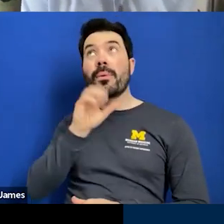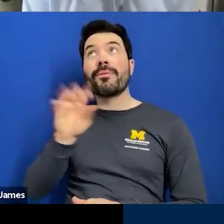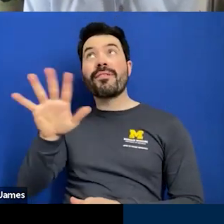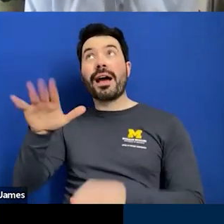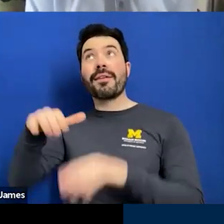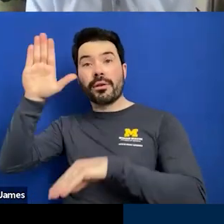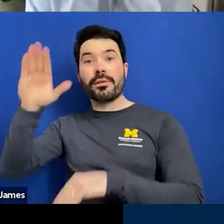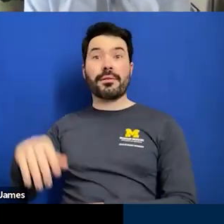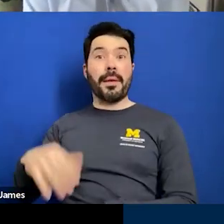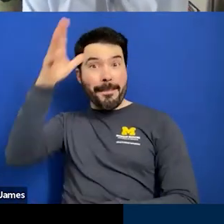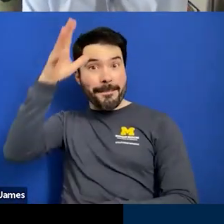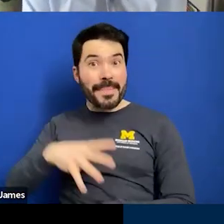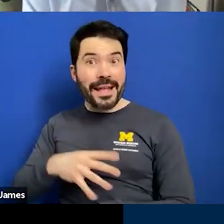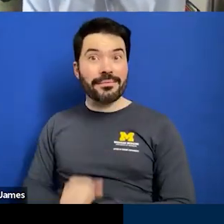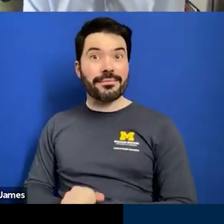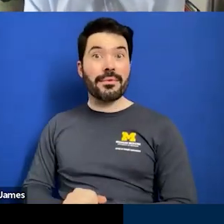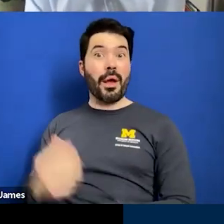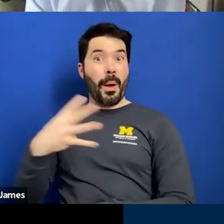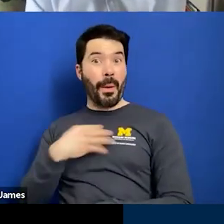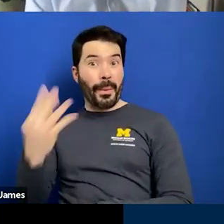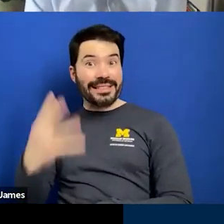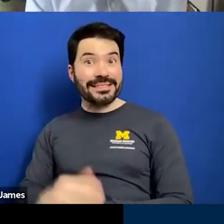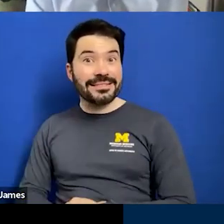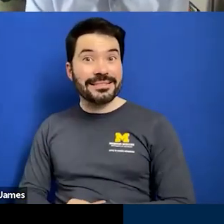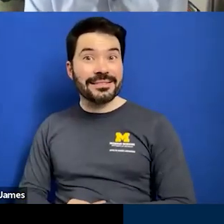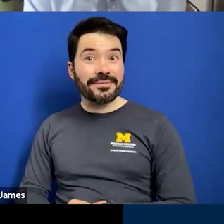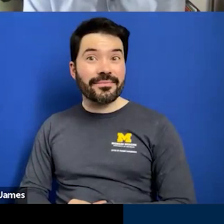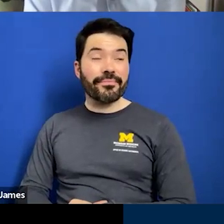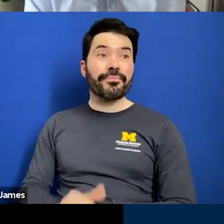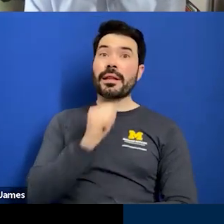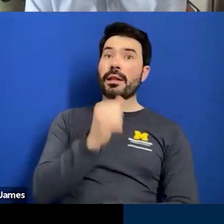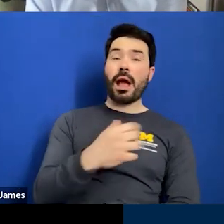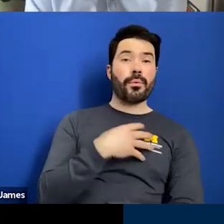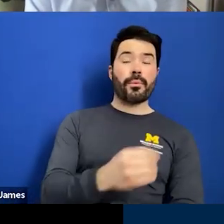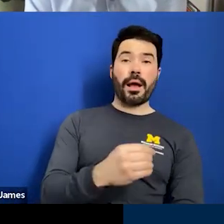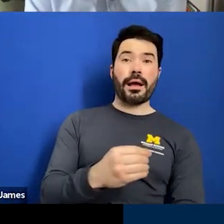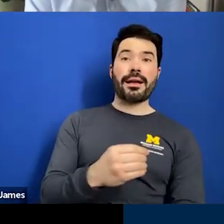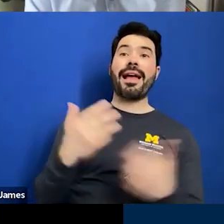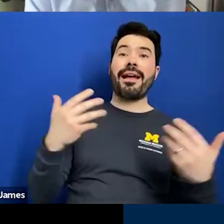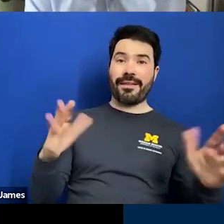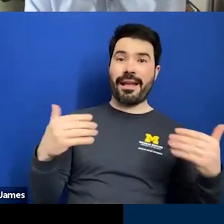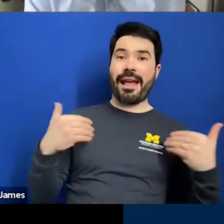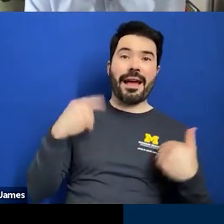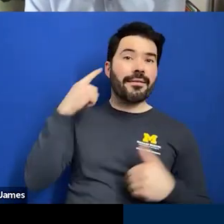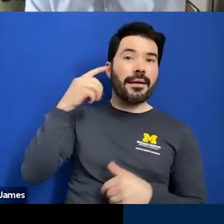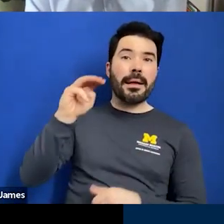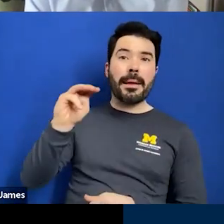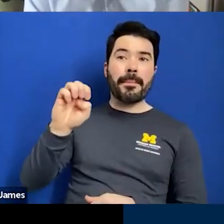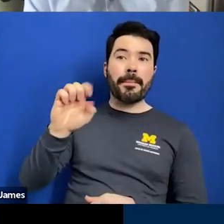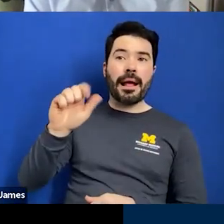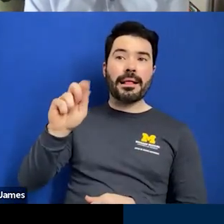They're male, they're white. You have non-white people have melanin in their inner ear that protects against hearing